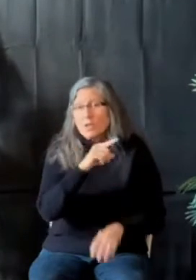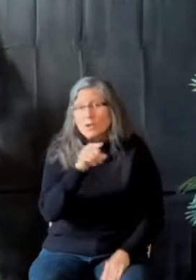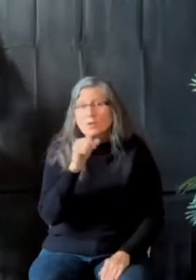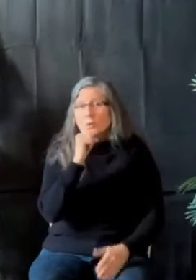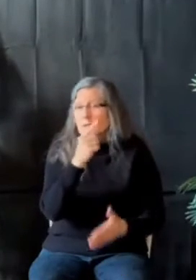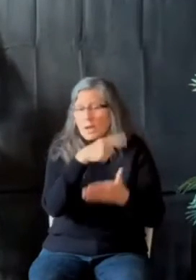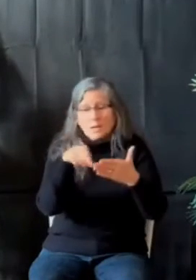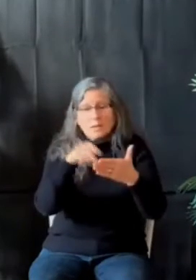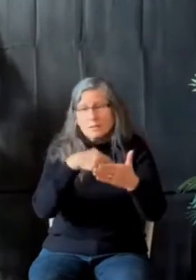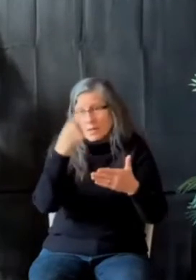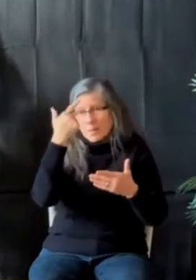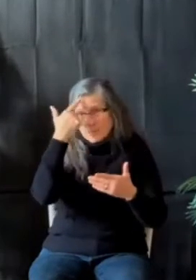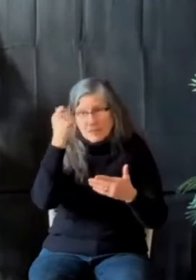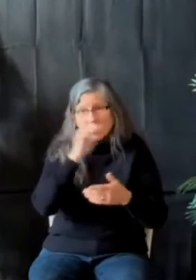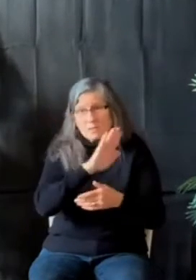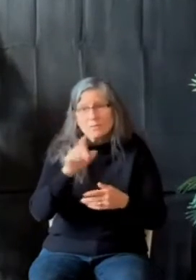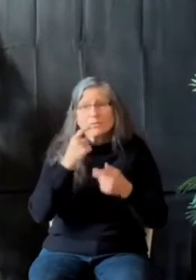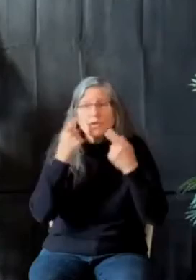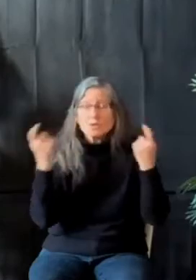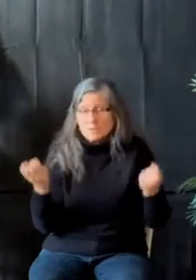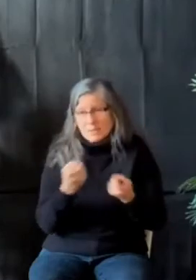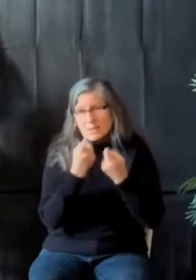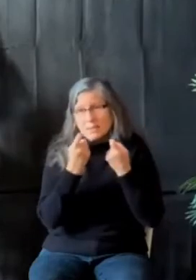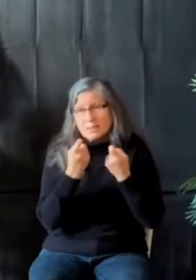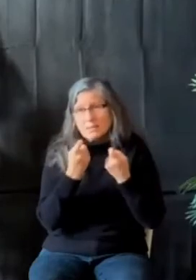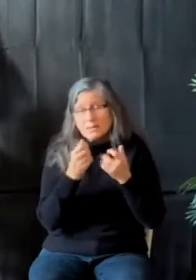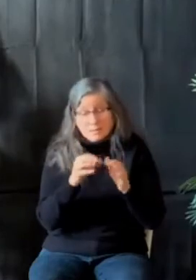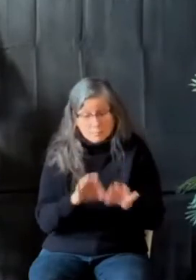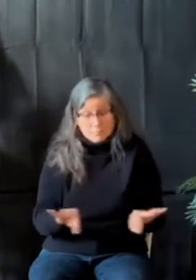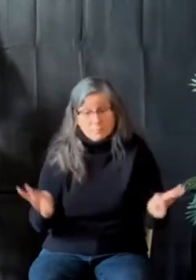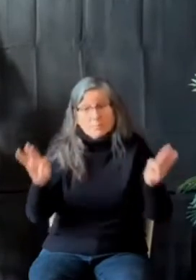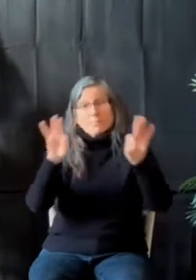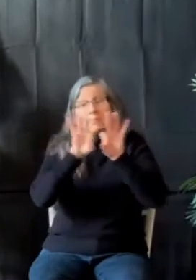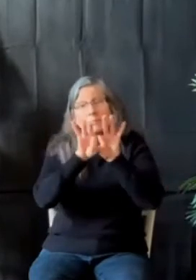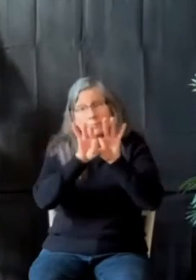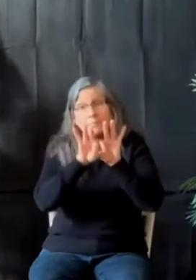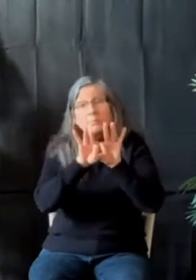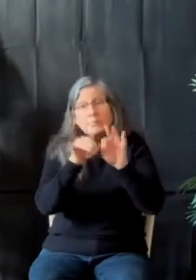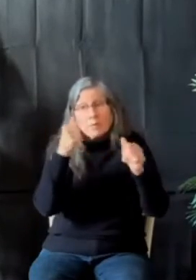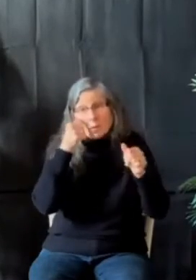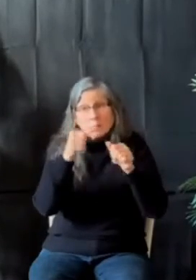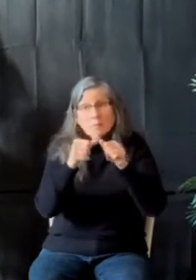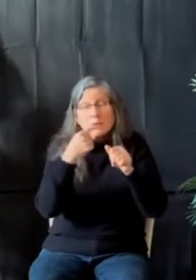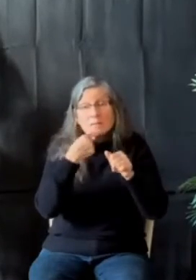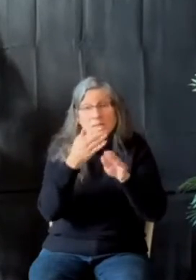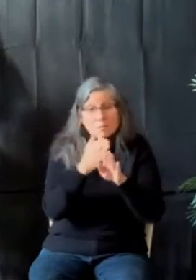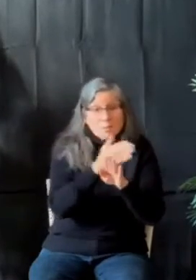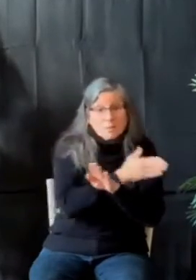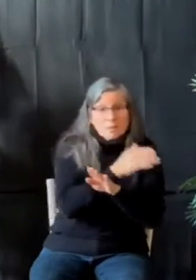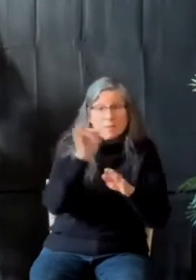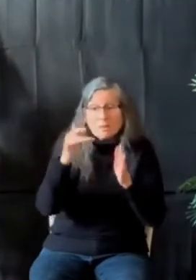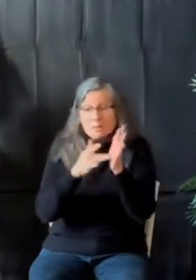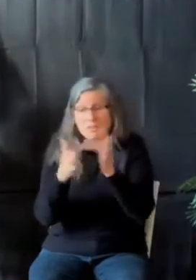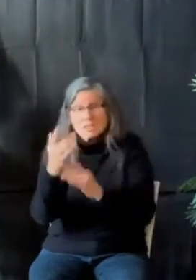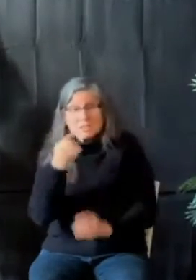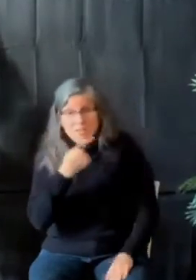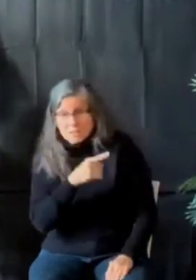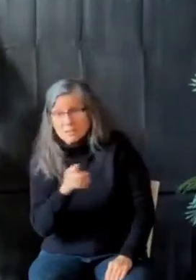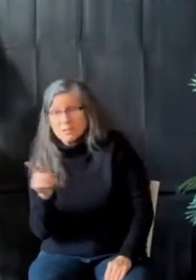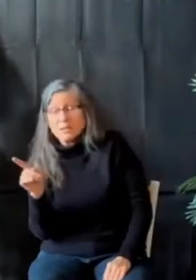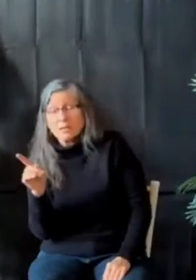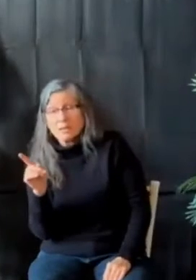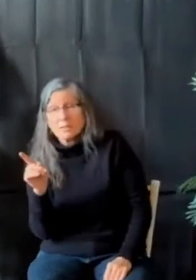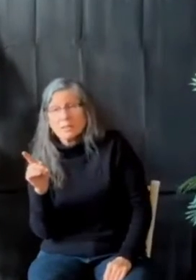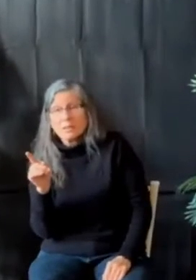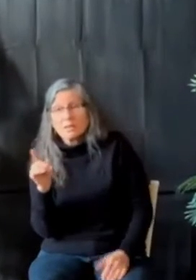not condemned for your sin. This is important. Remember I said earlier that Jesus said,